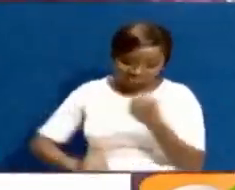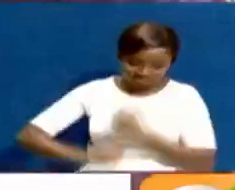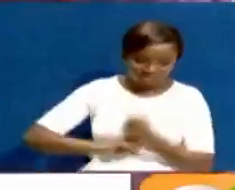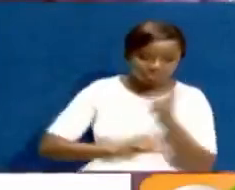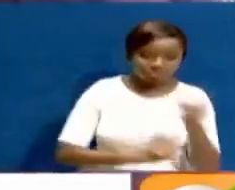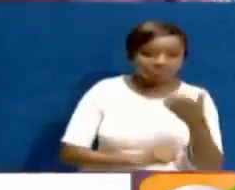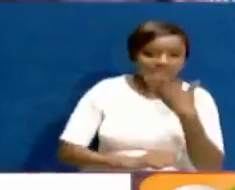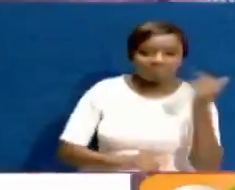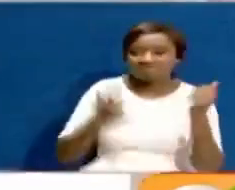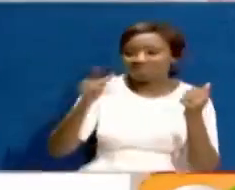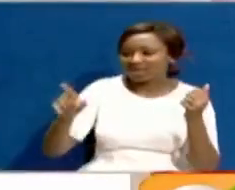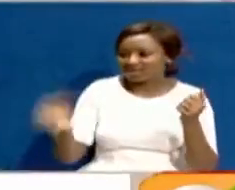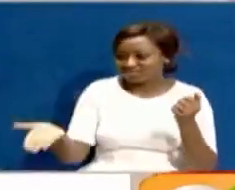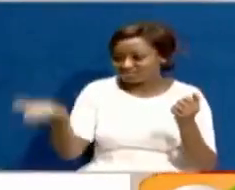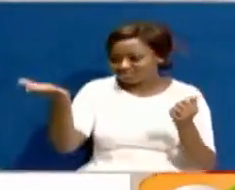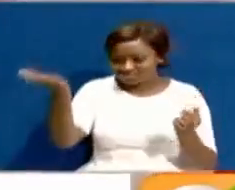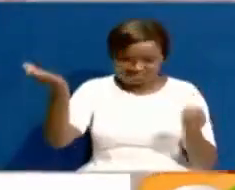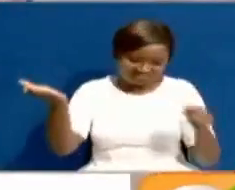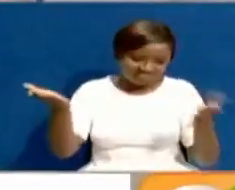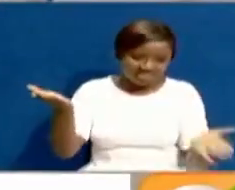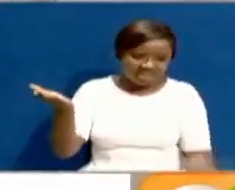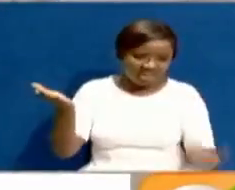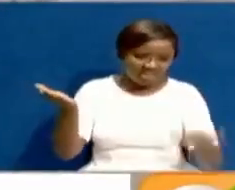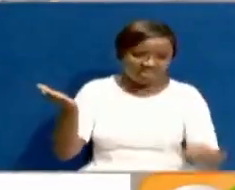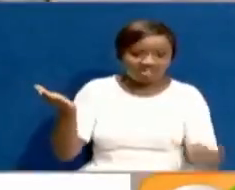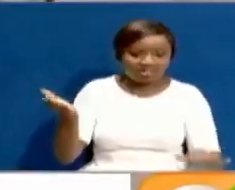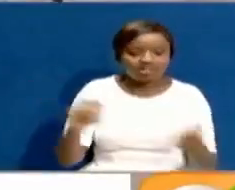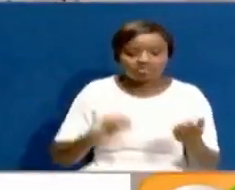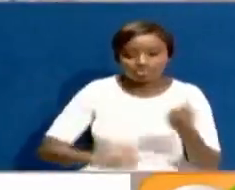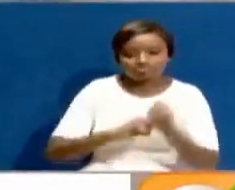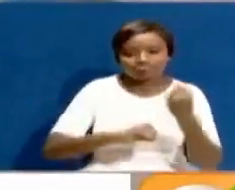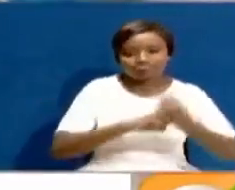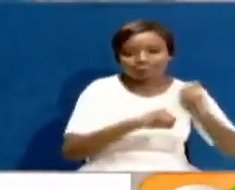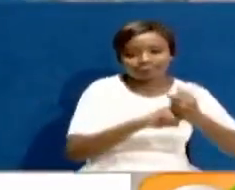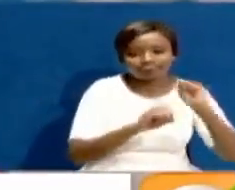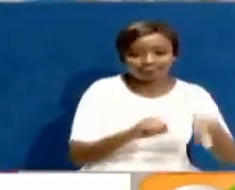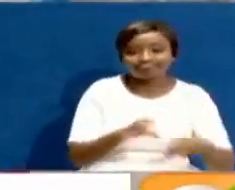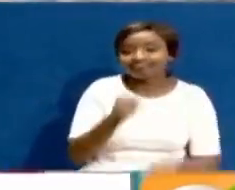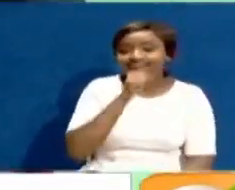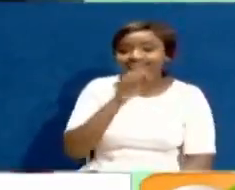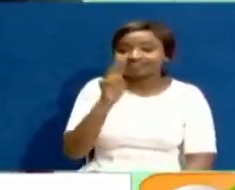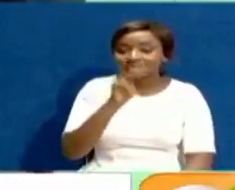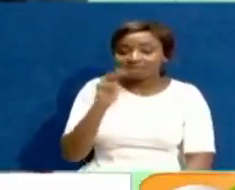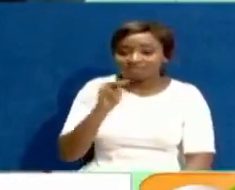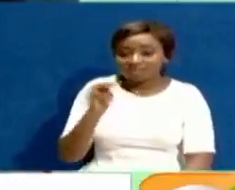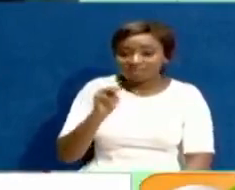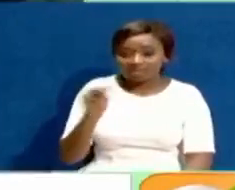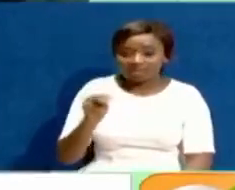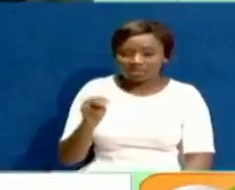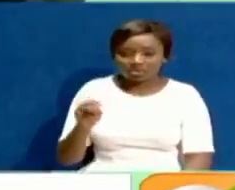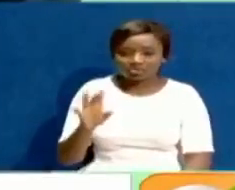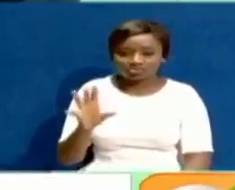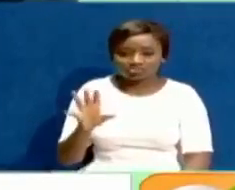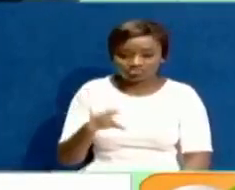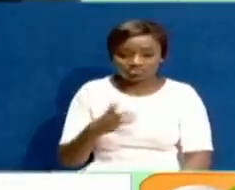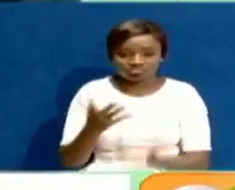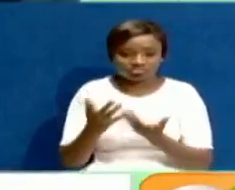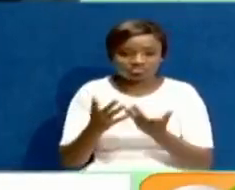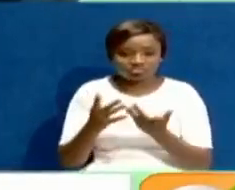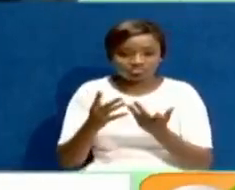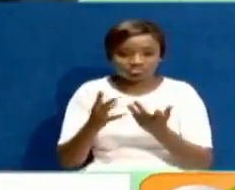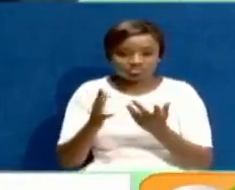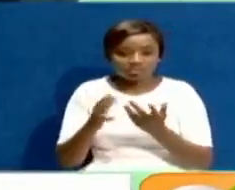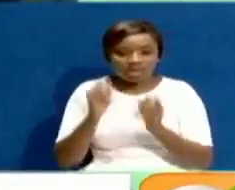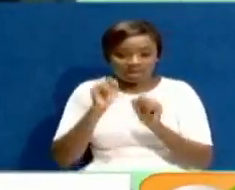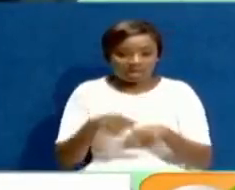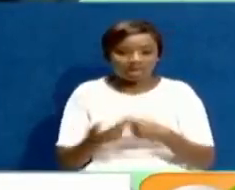women businesses and aiding their post-COVID-19 recovery, the 50 million African Women Speak platform is expected to close